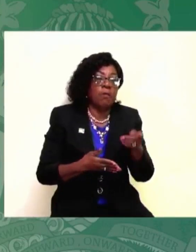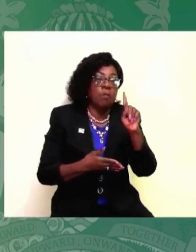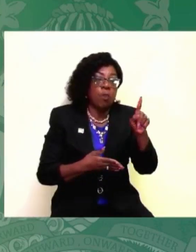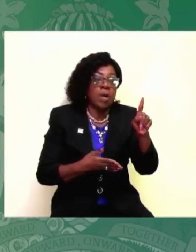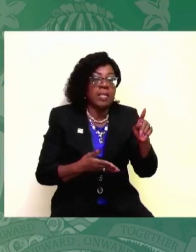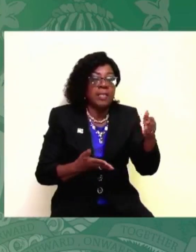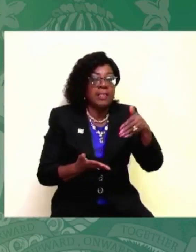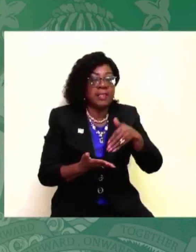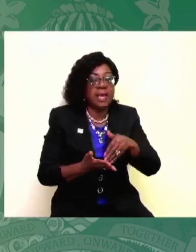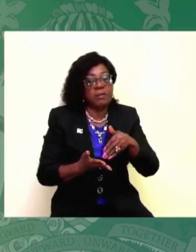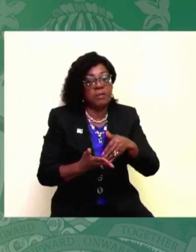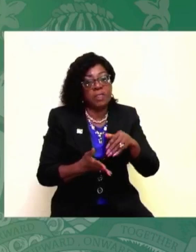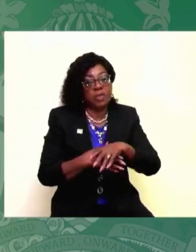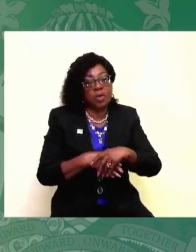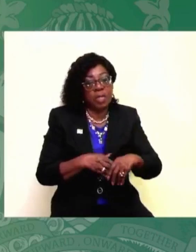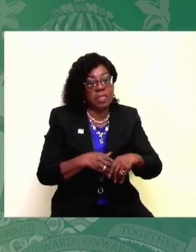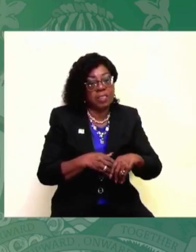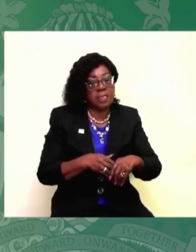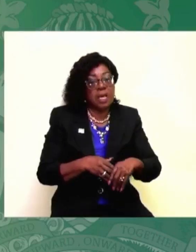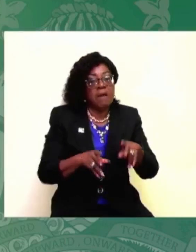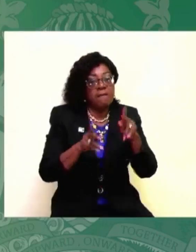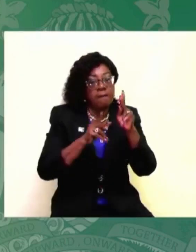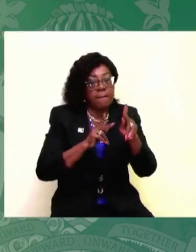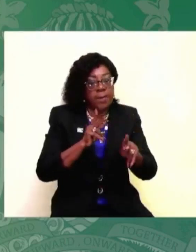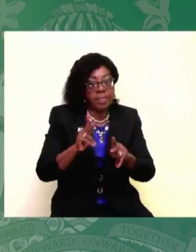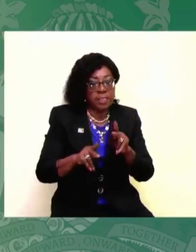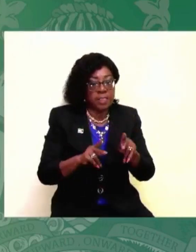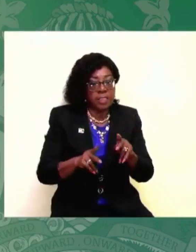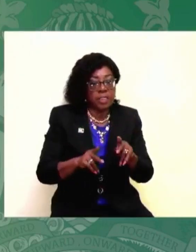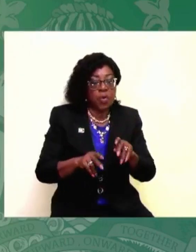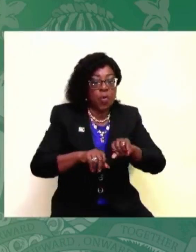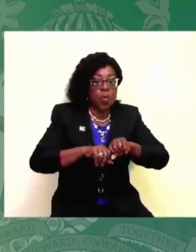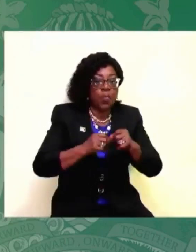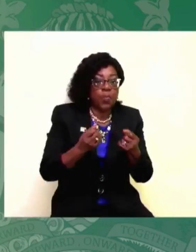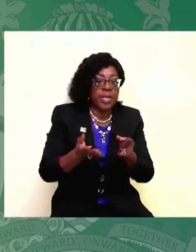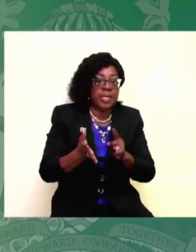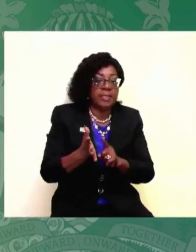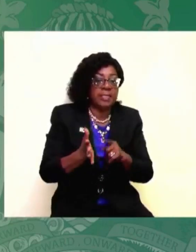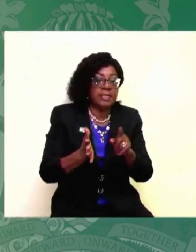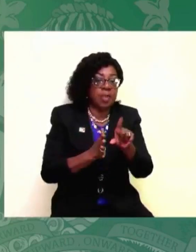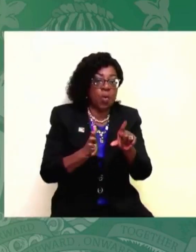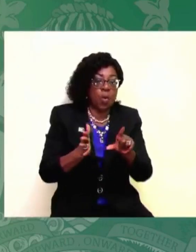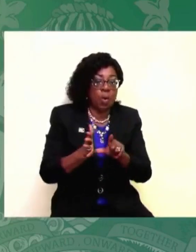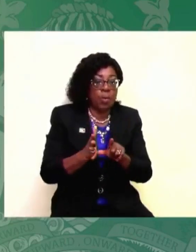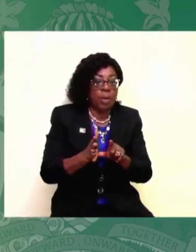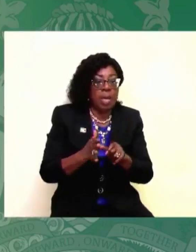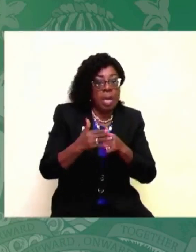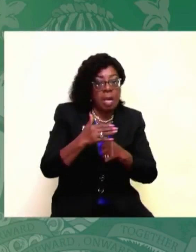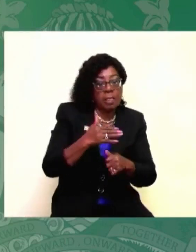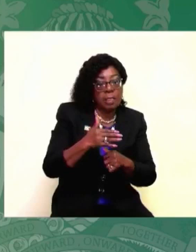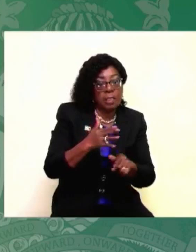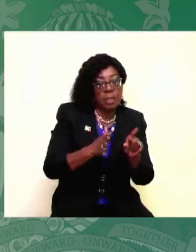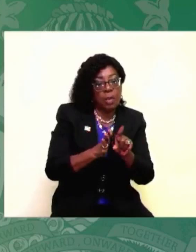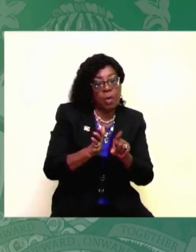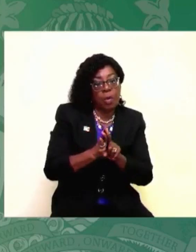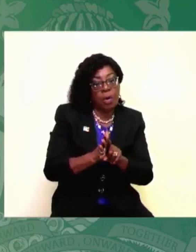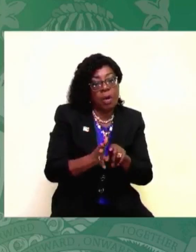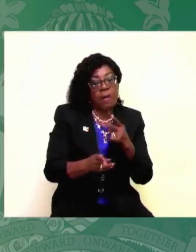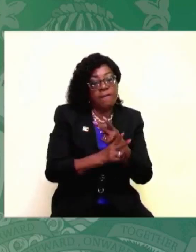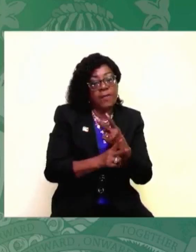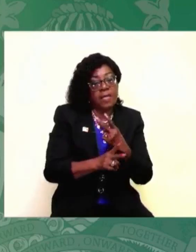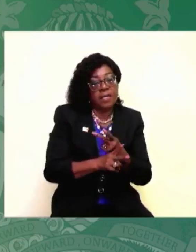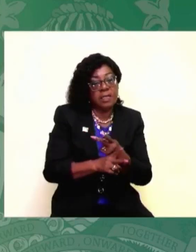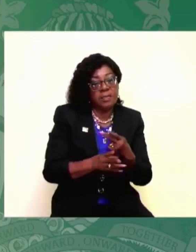,000 for persons violating the law. Under the law, vehicles being